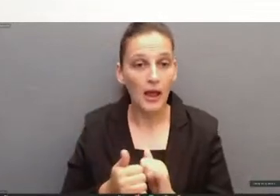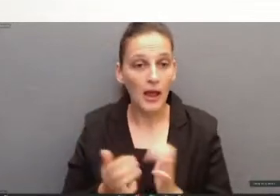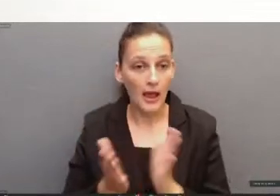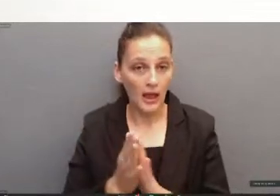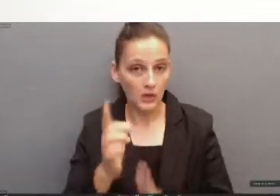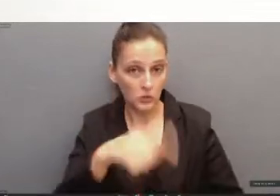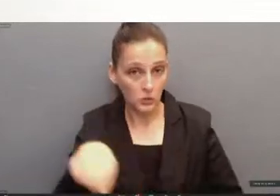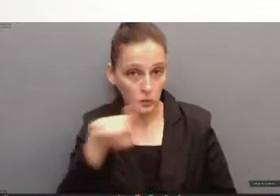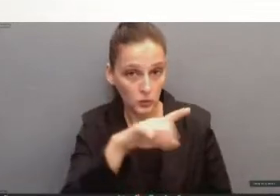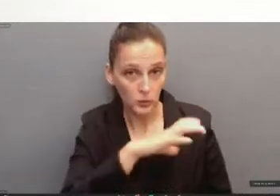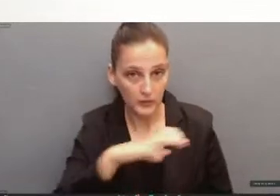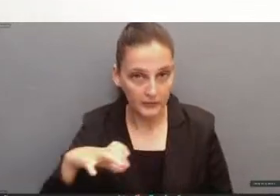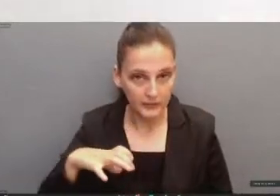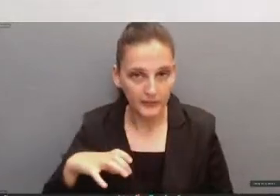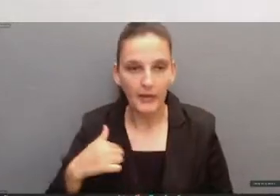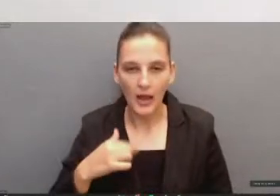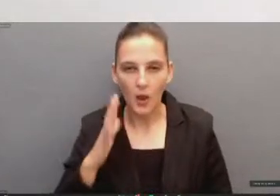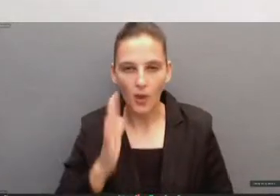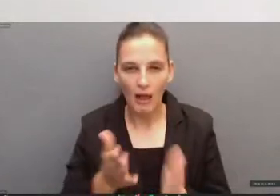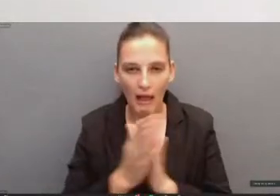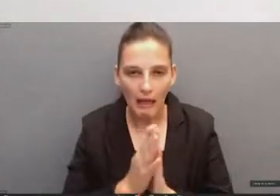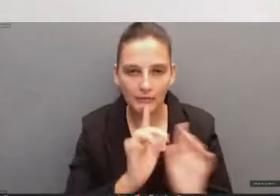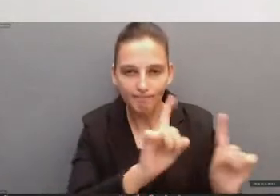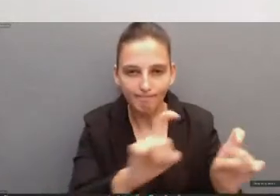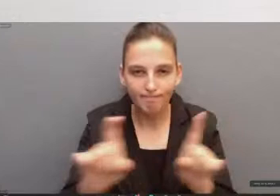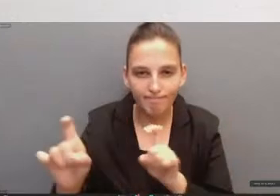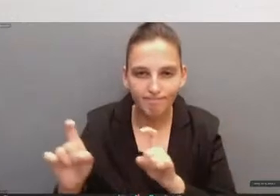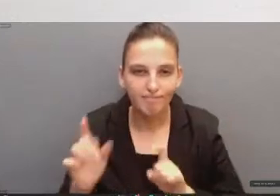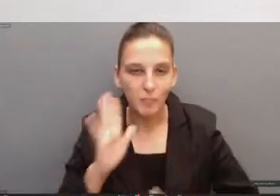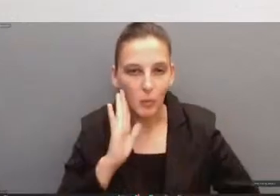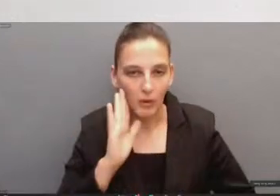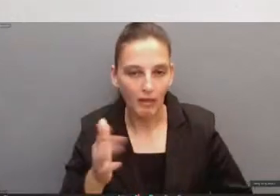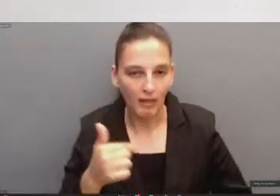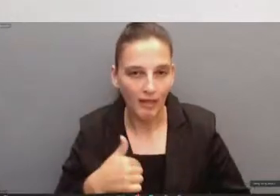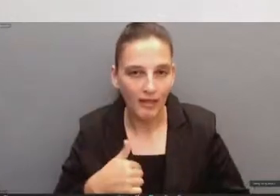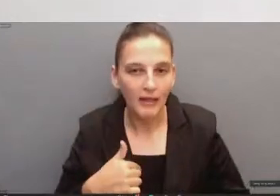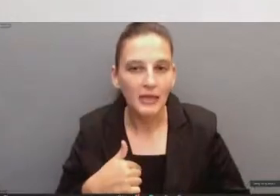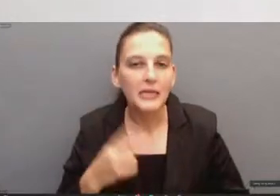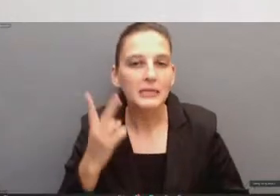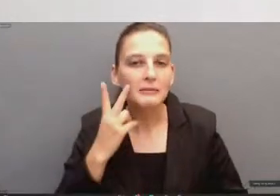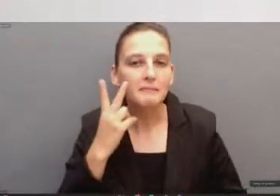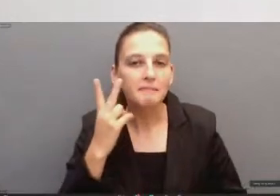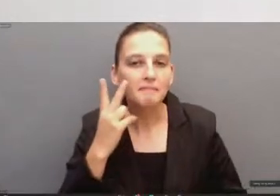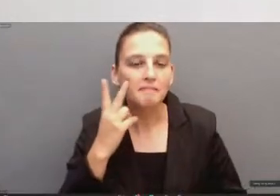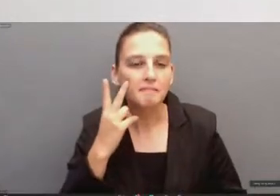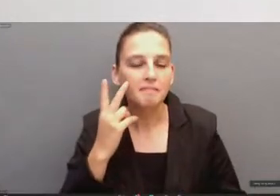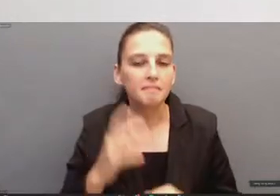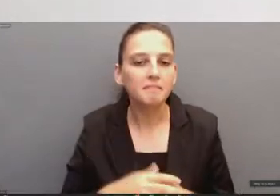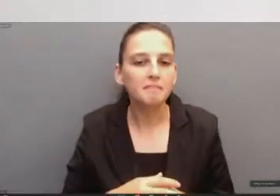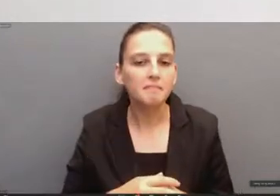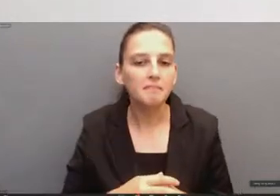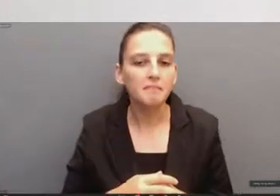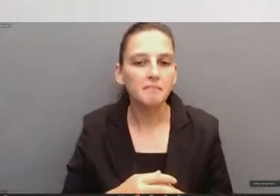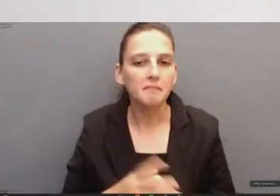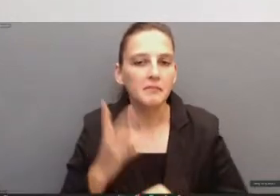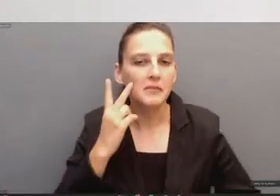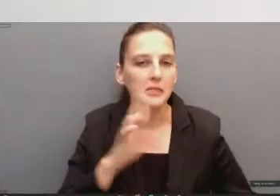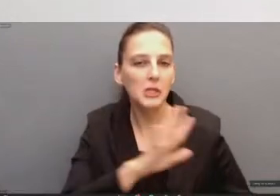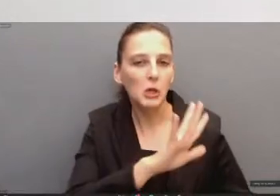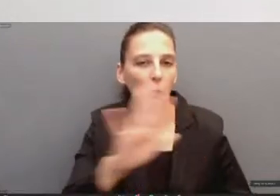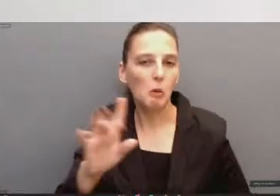committee a number of questions and see kind of what provokes you in terms of your